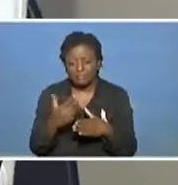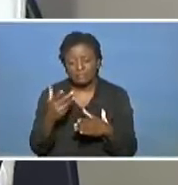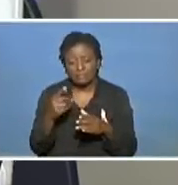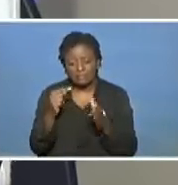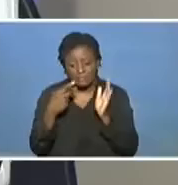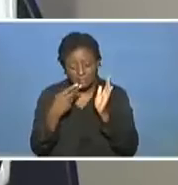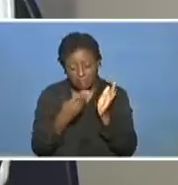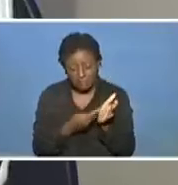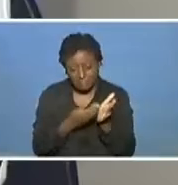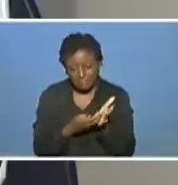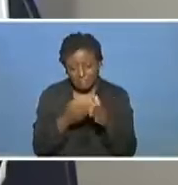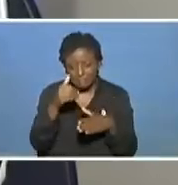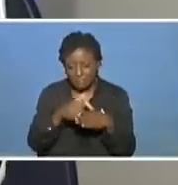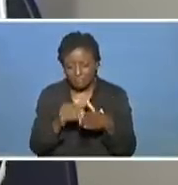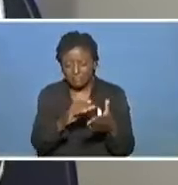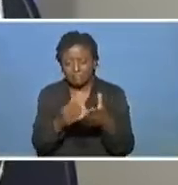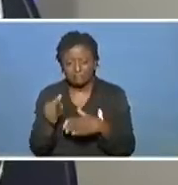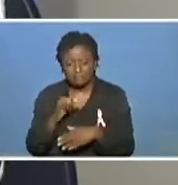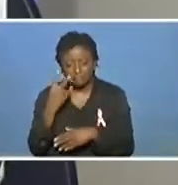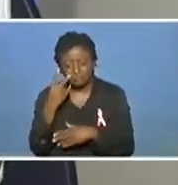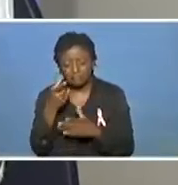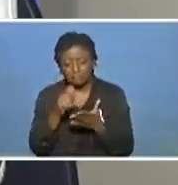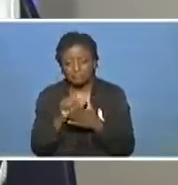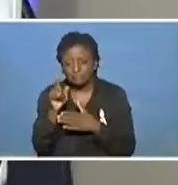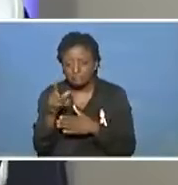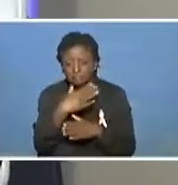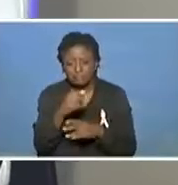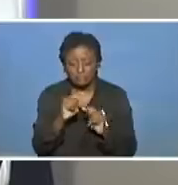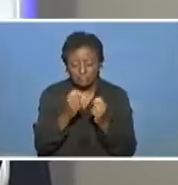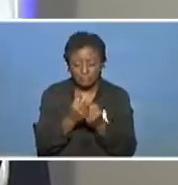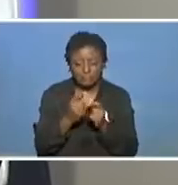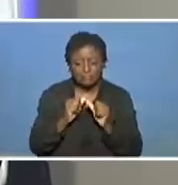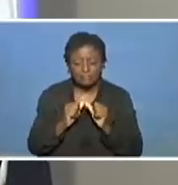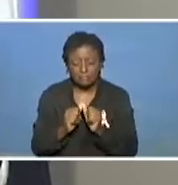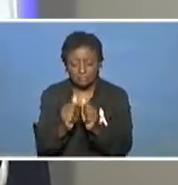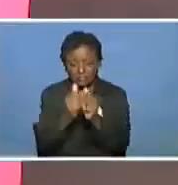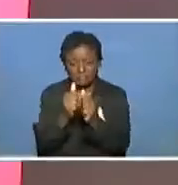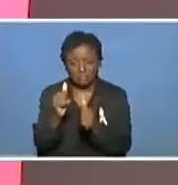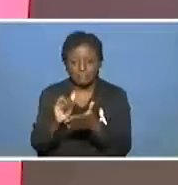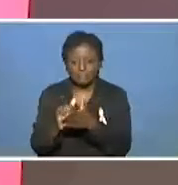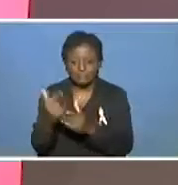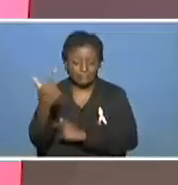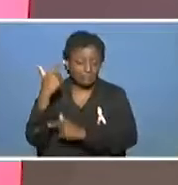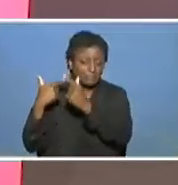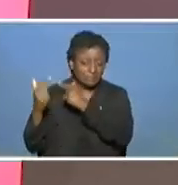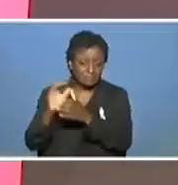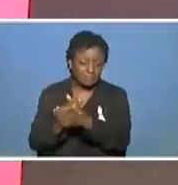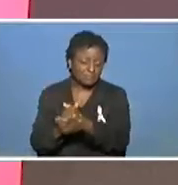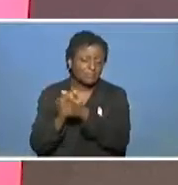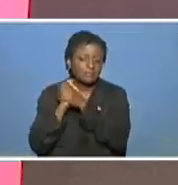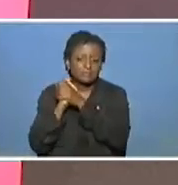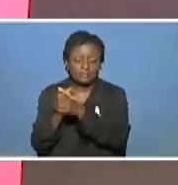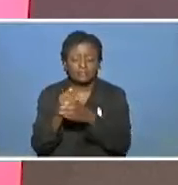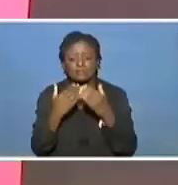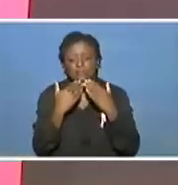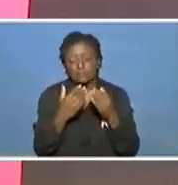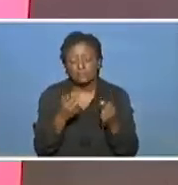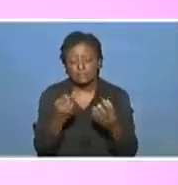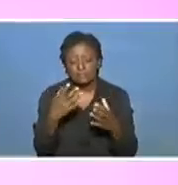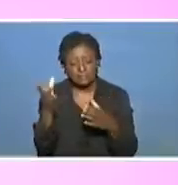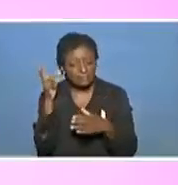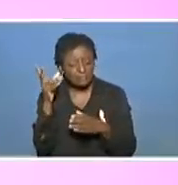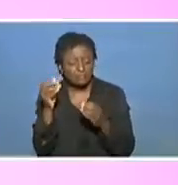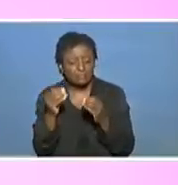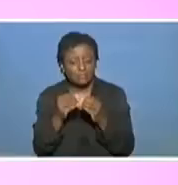community, and I see that you and the team are continuing with that legacy. Congratulations. Thank you so much. Thank you so much. We'll hear